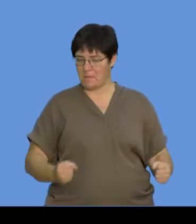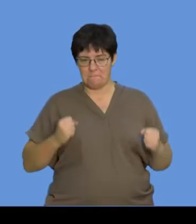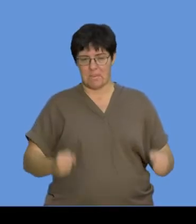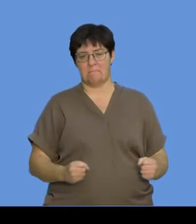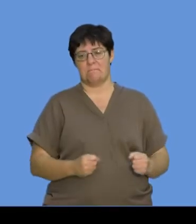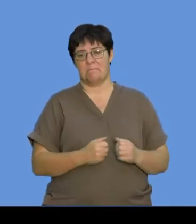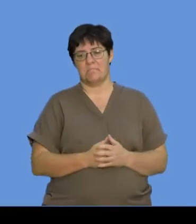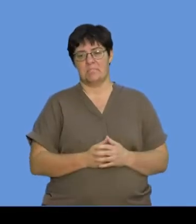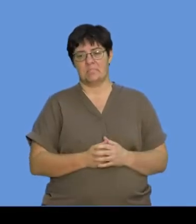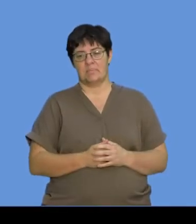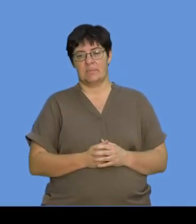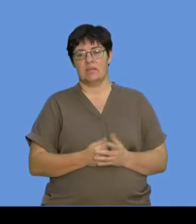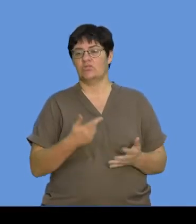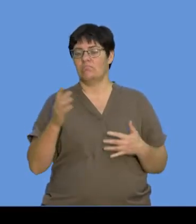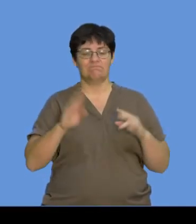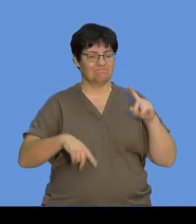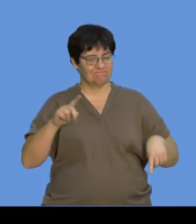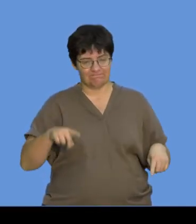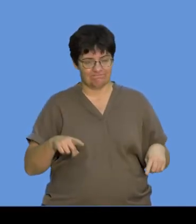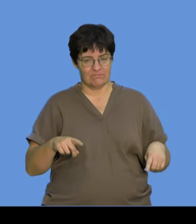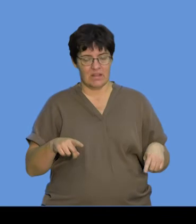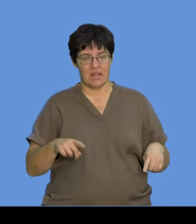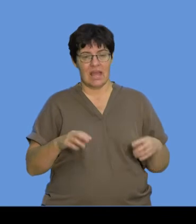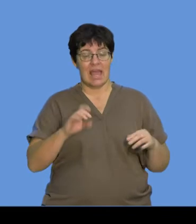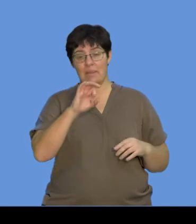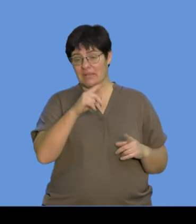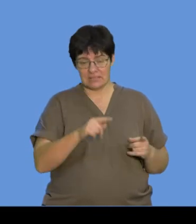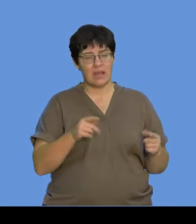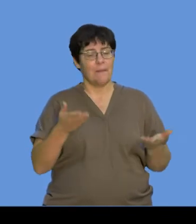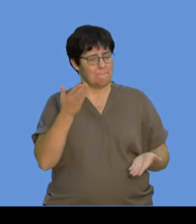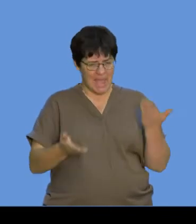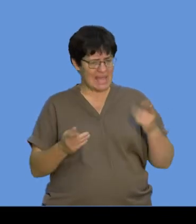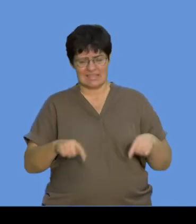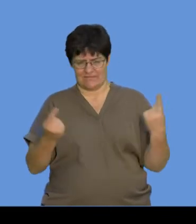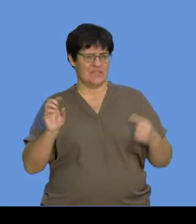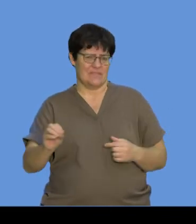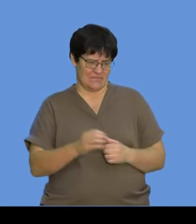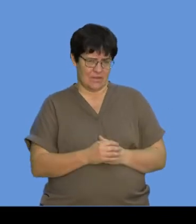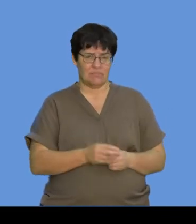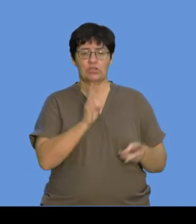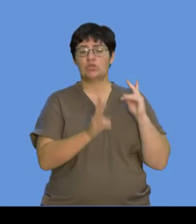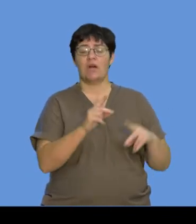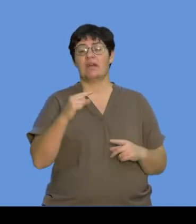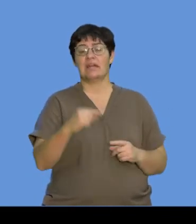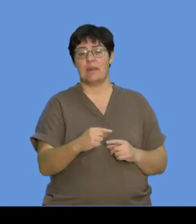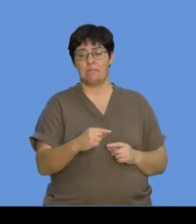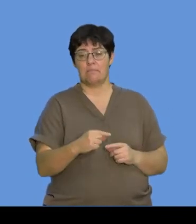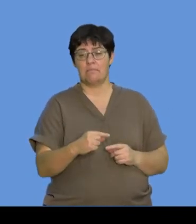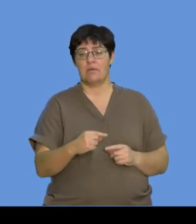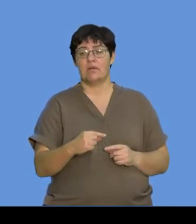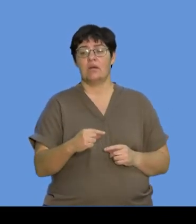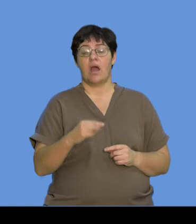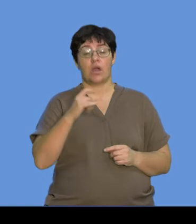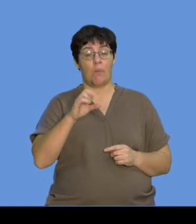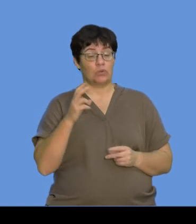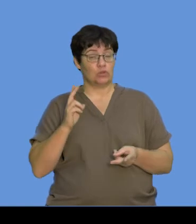Okay, so our thinking is that atoms of different elements have got different mass. It's a given, okay? But 12 grams of